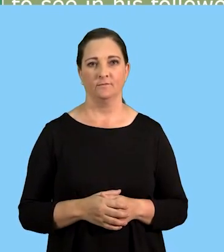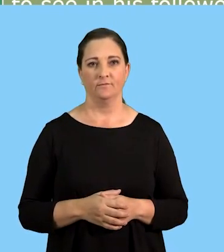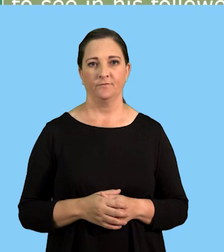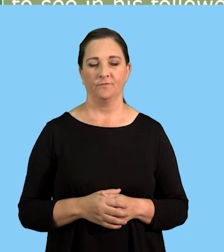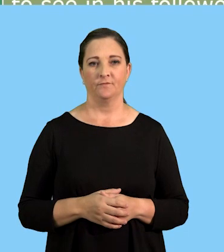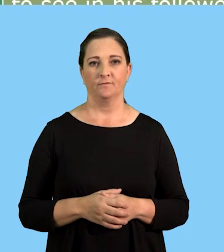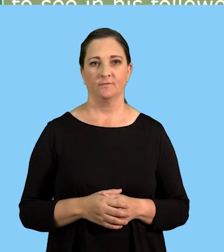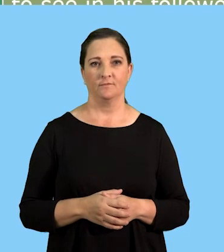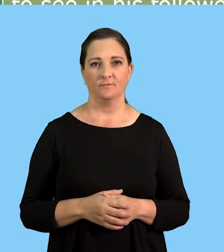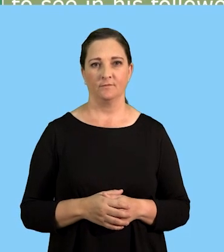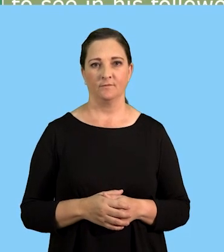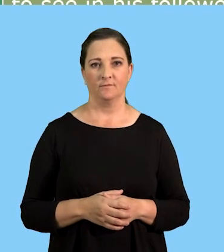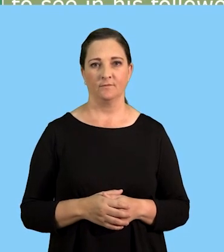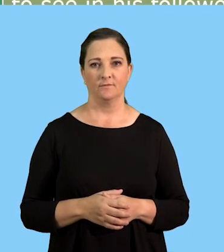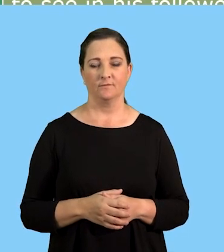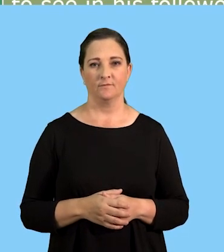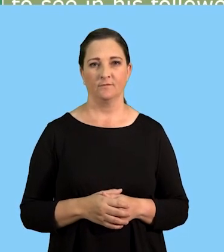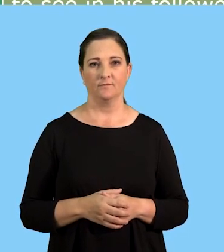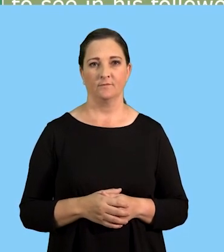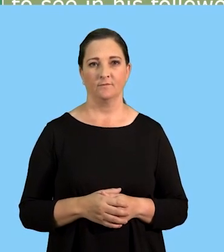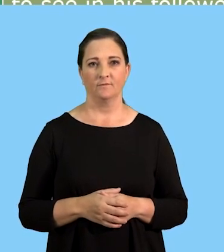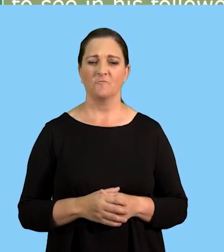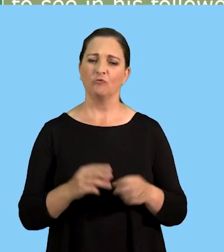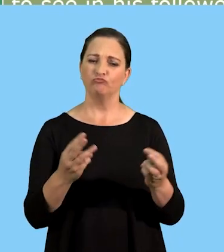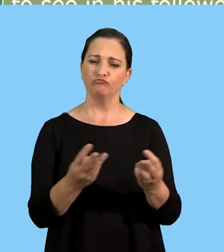he wants